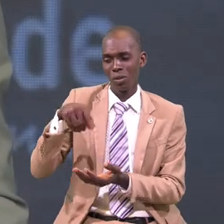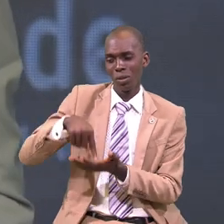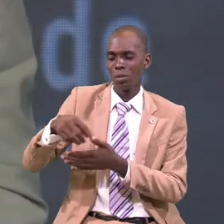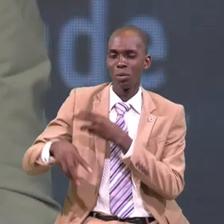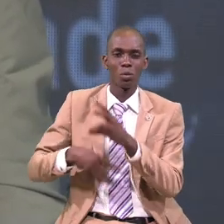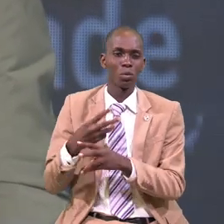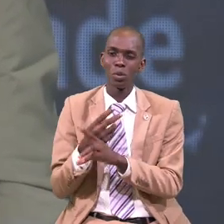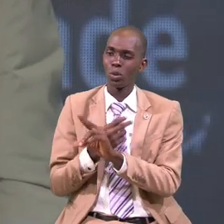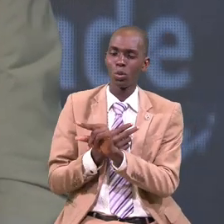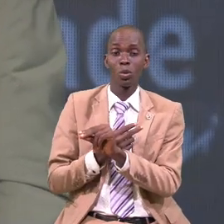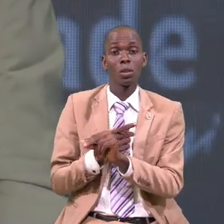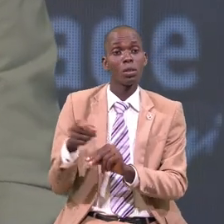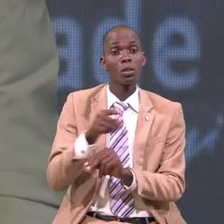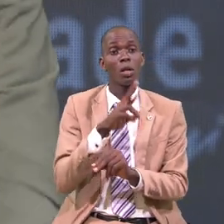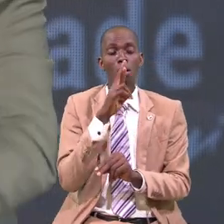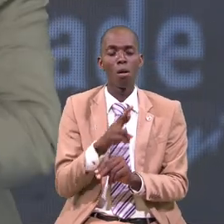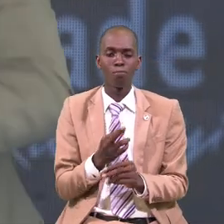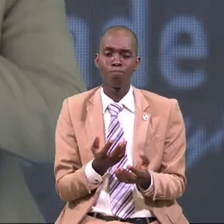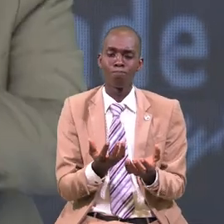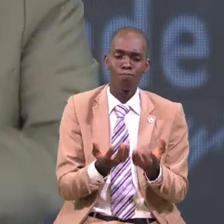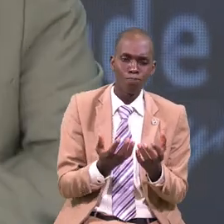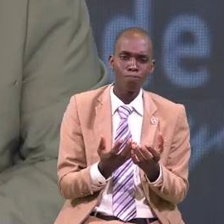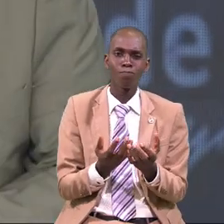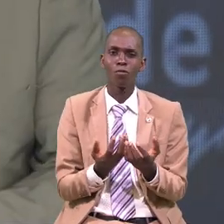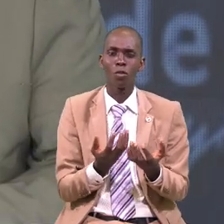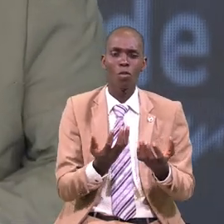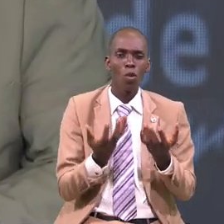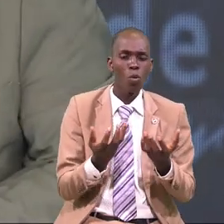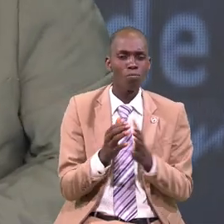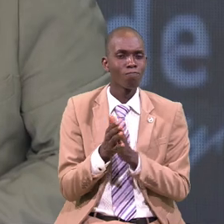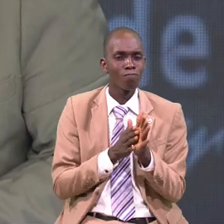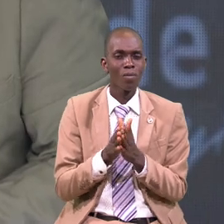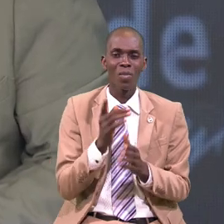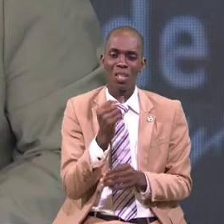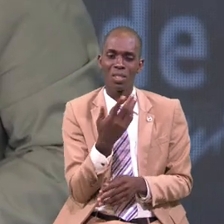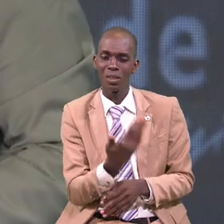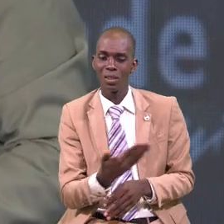They are passionate, they are hungry, they are thirsty for the things of God.